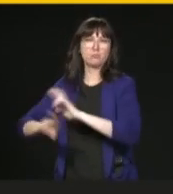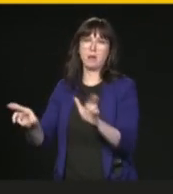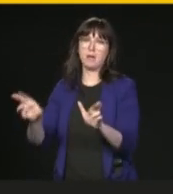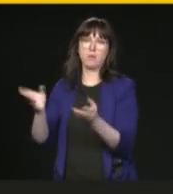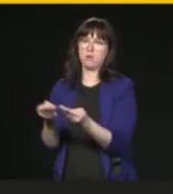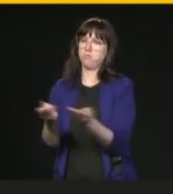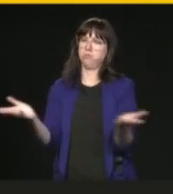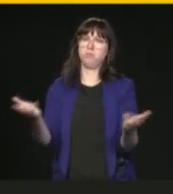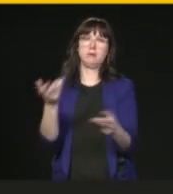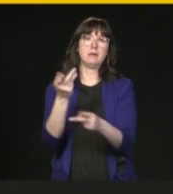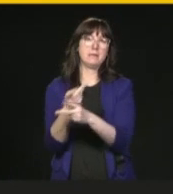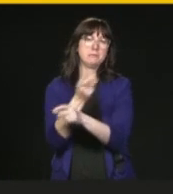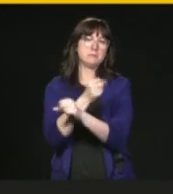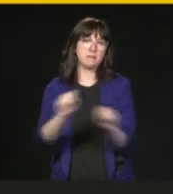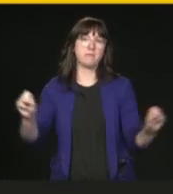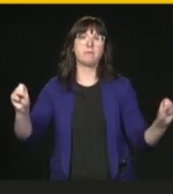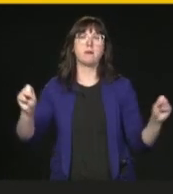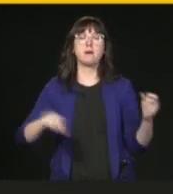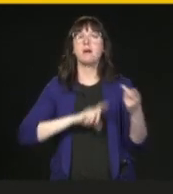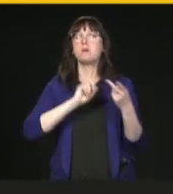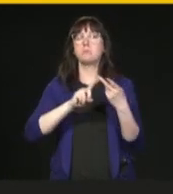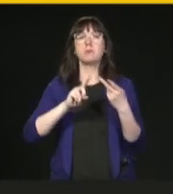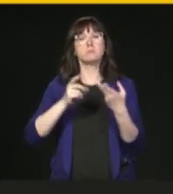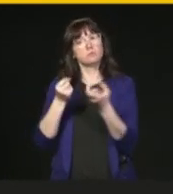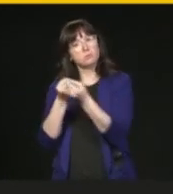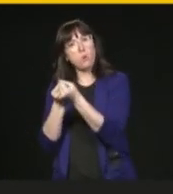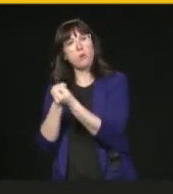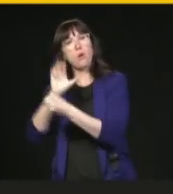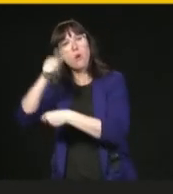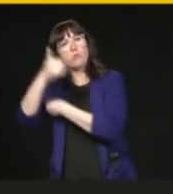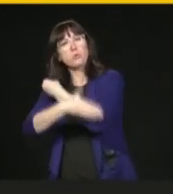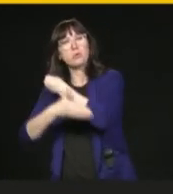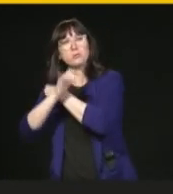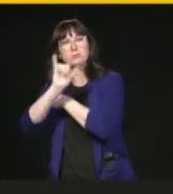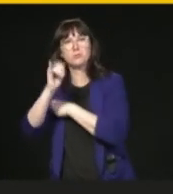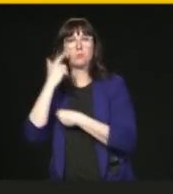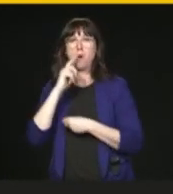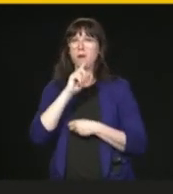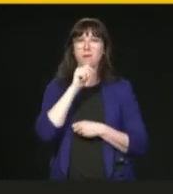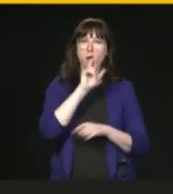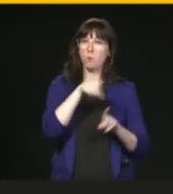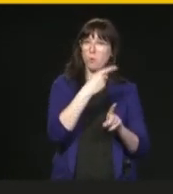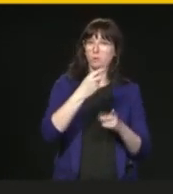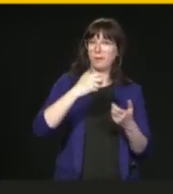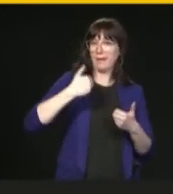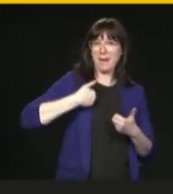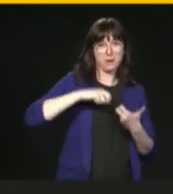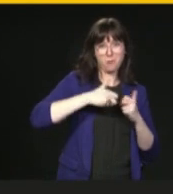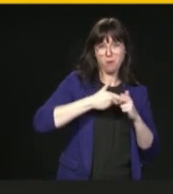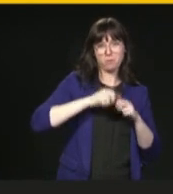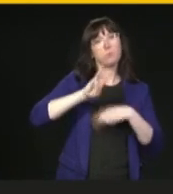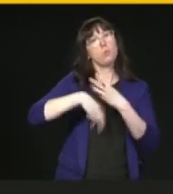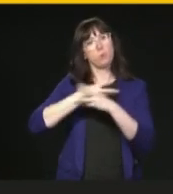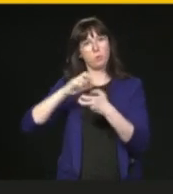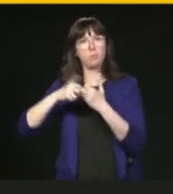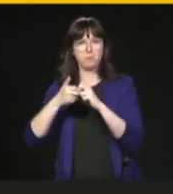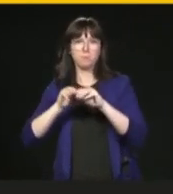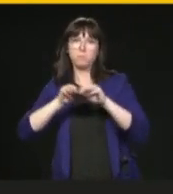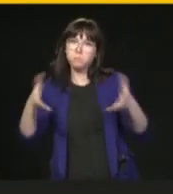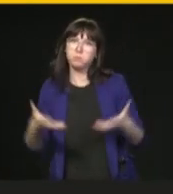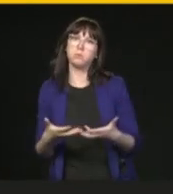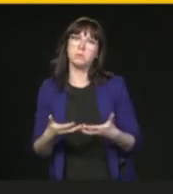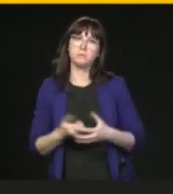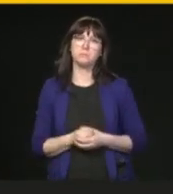safe, while at the same time doing our part internationally, because this is a global crisis. We recognized from the very